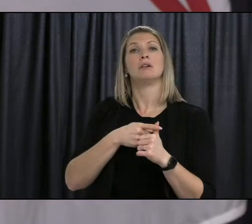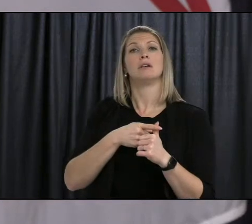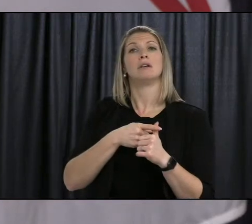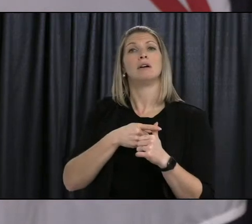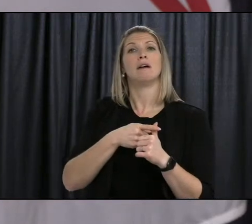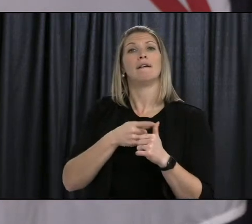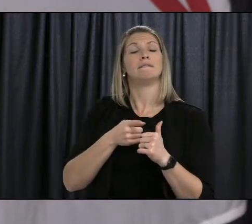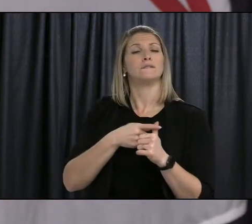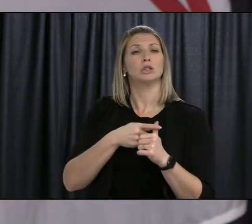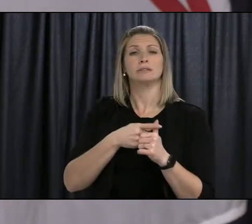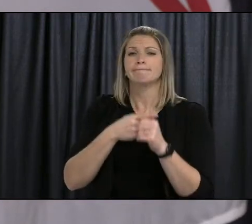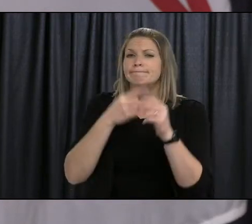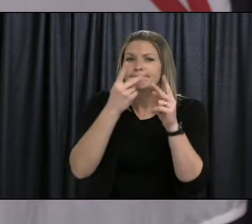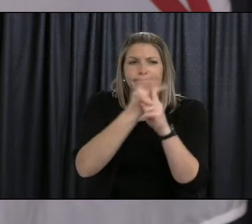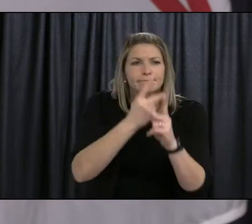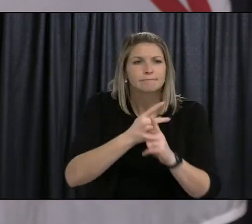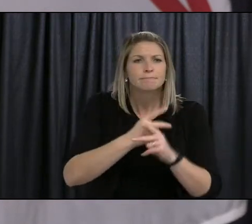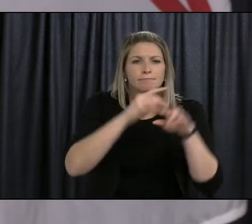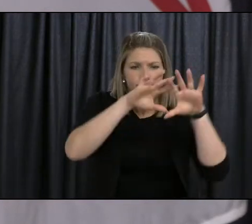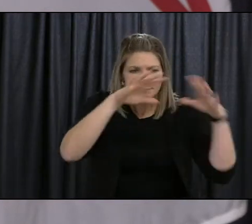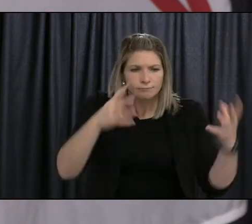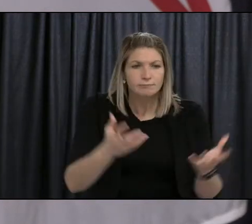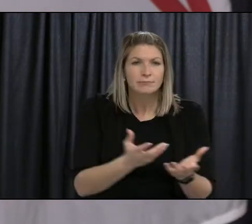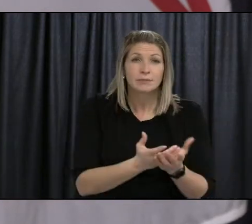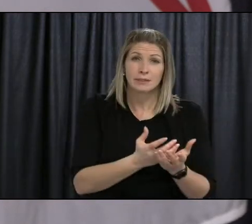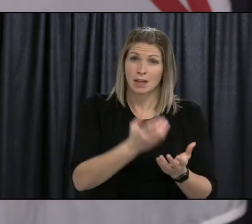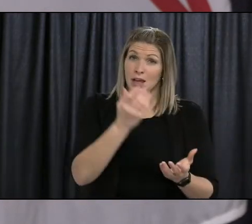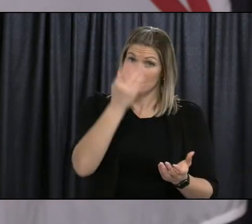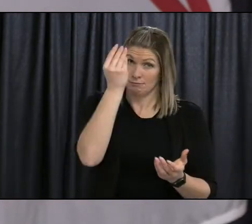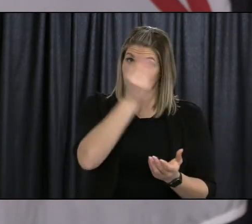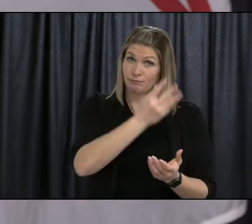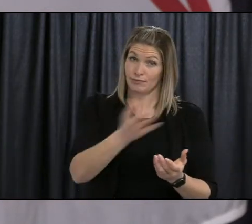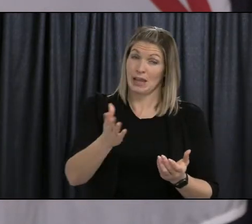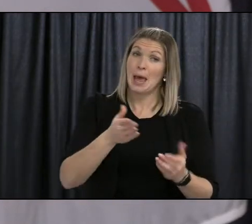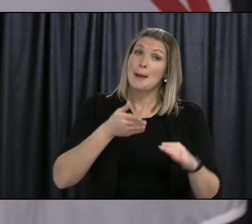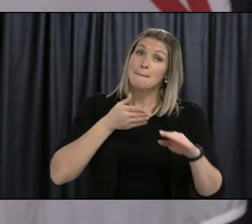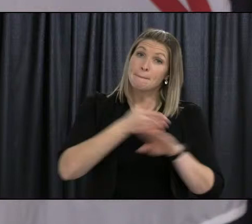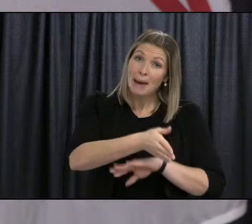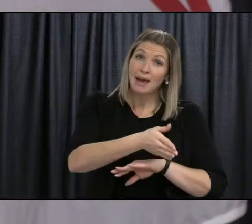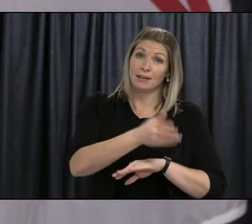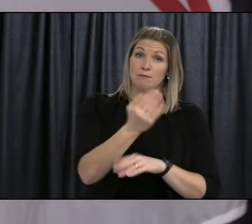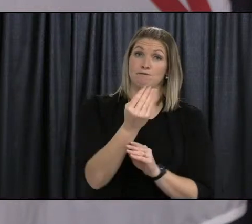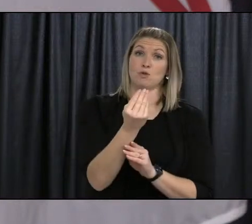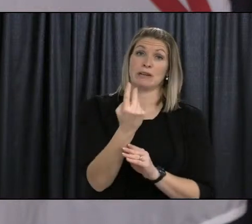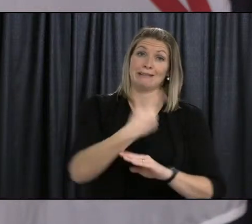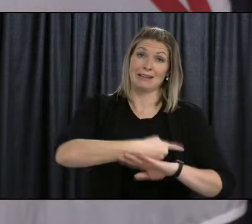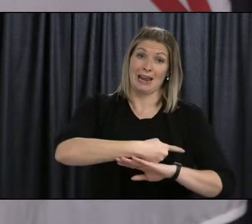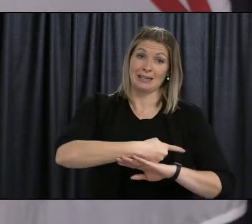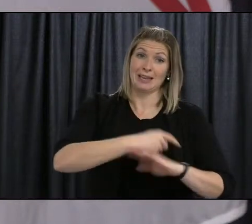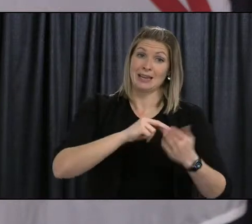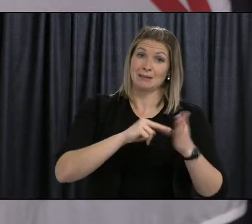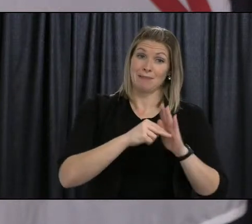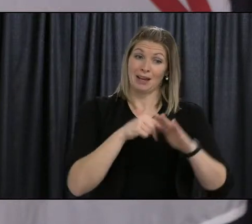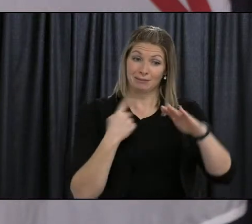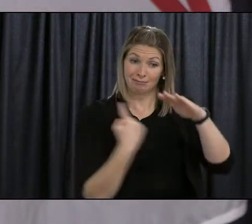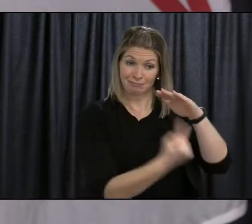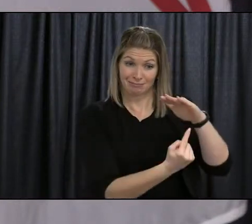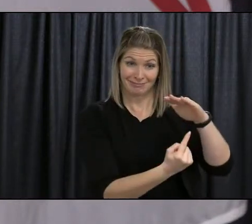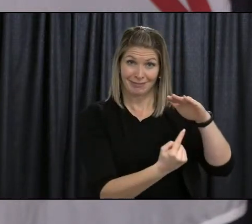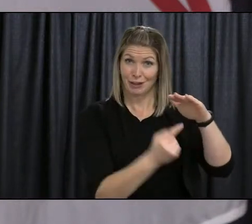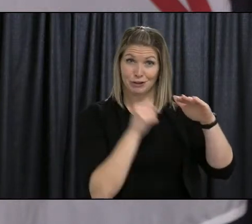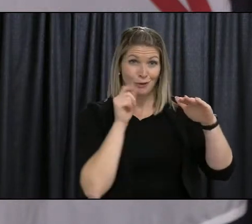ramifications of that. As we said, it's been more than 14 days, so we're outside of that infectious period and outside of that quarantine period.